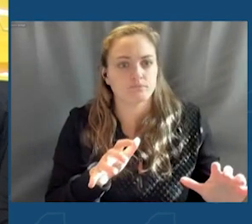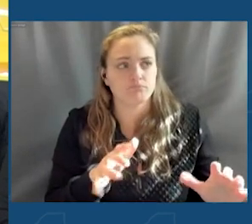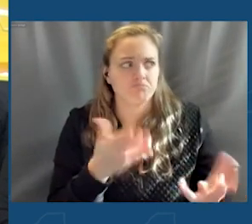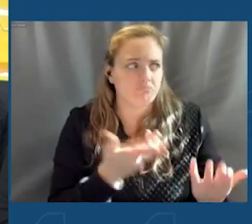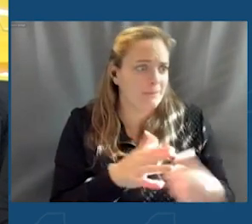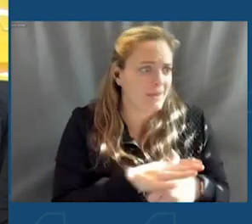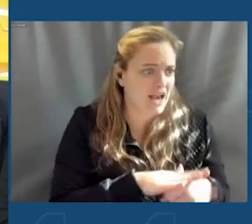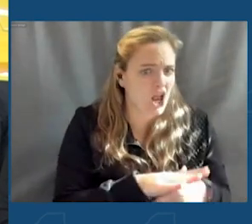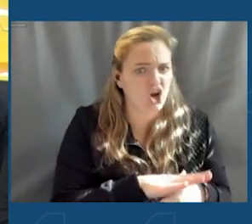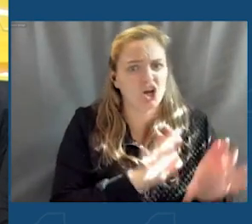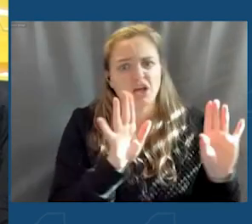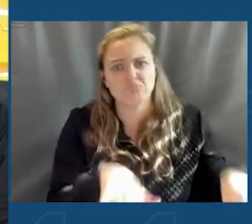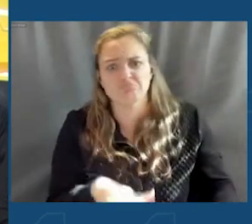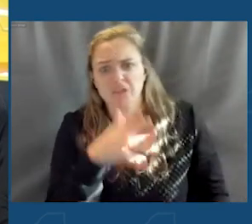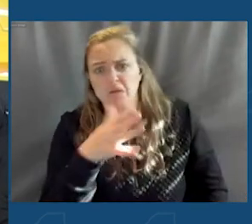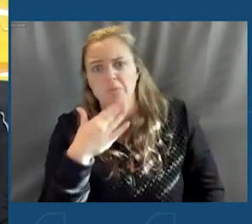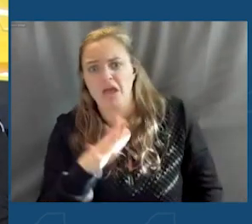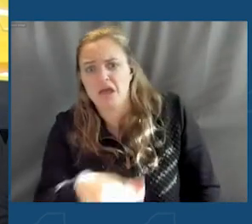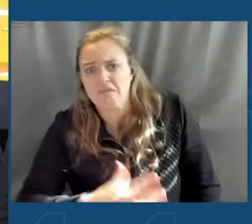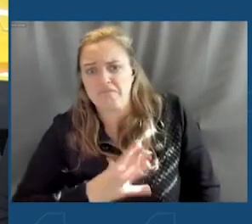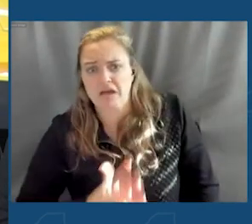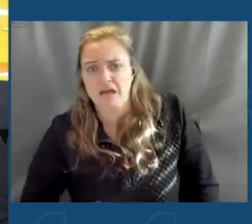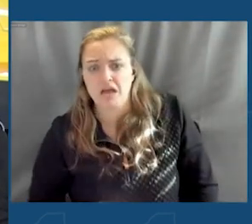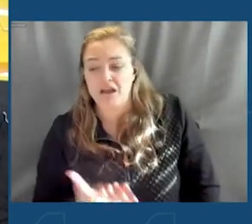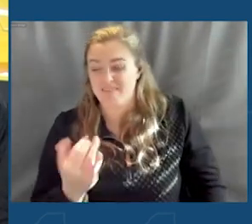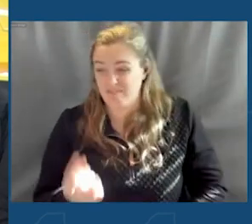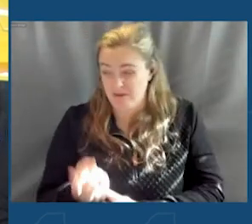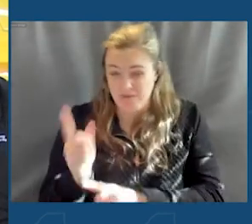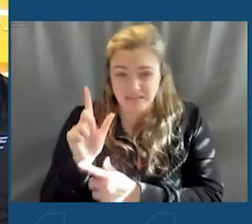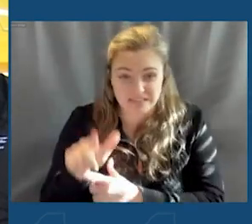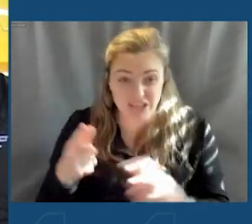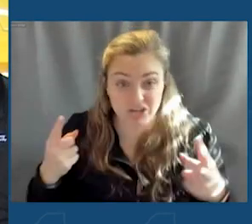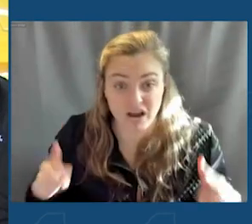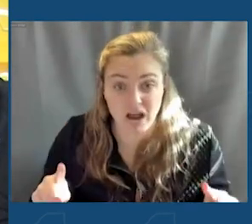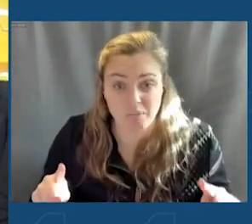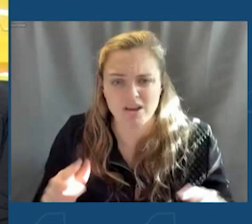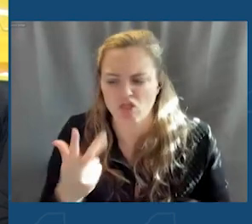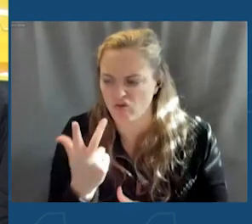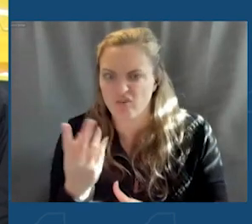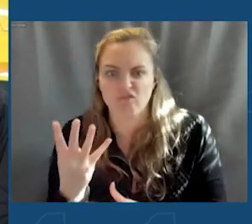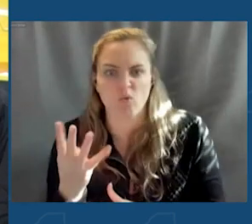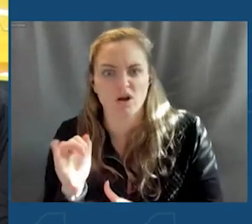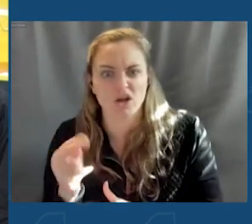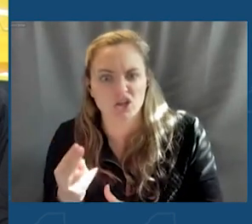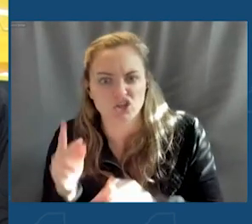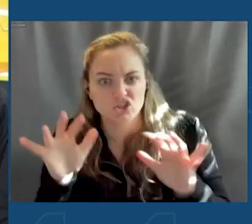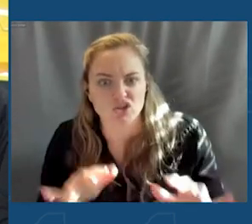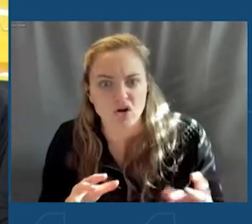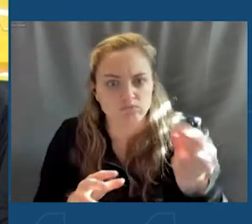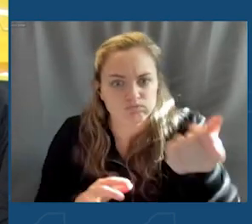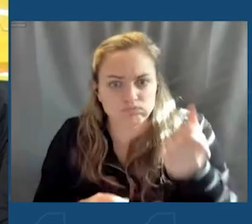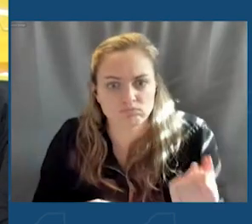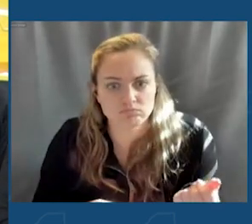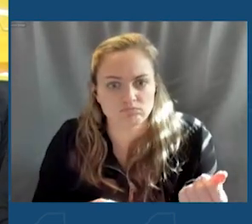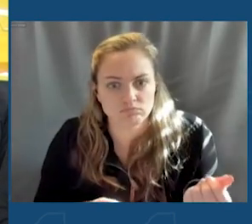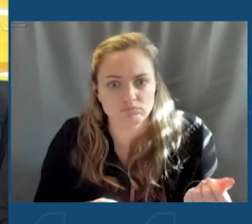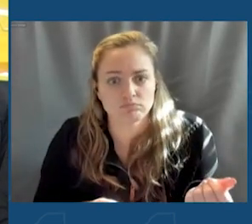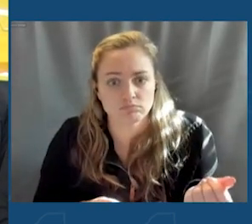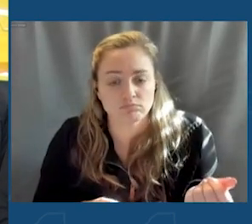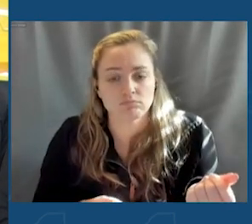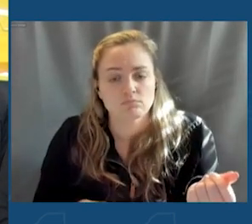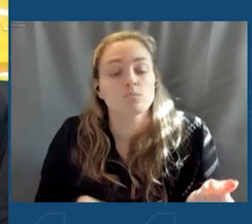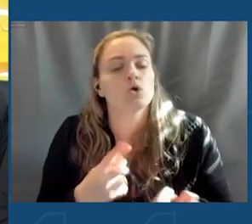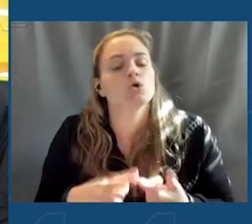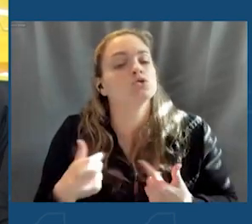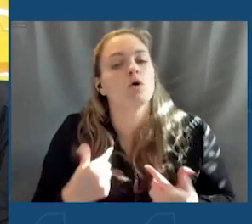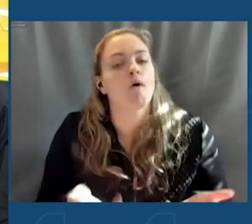it's not that bad. 15 minutes later, you could have 3 to 4 inches of snow falling in your neighborhood. So what we're